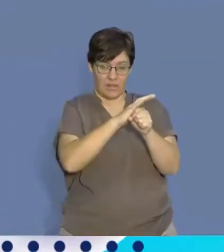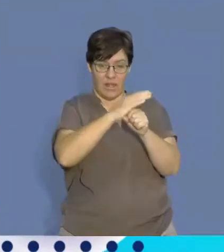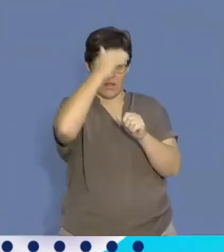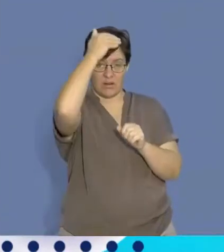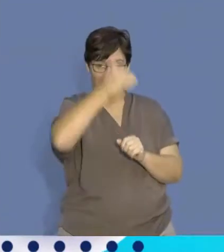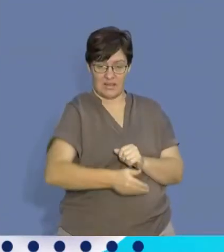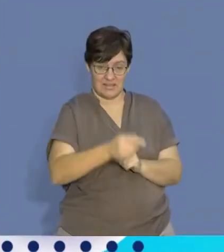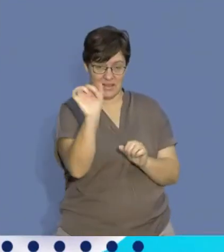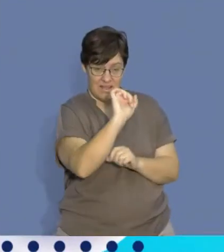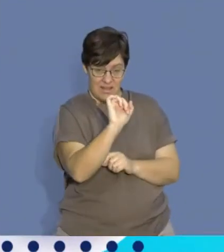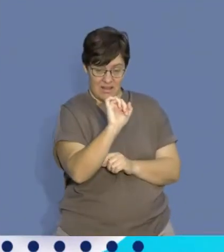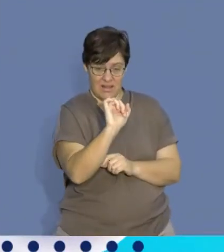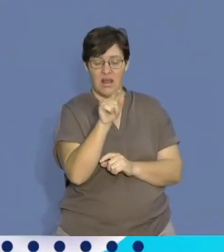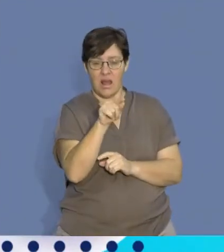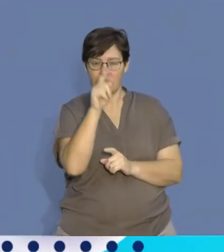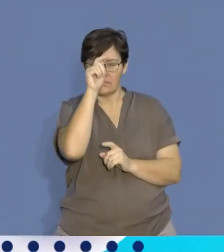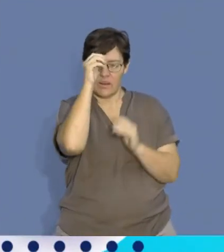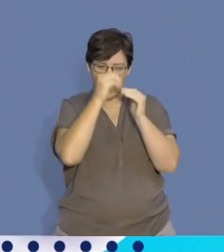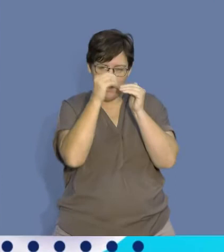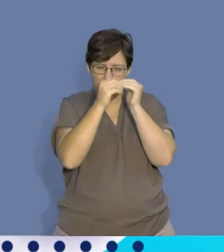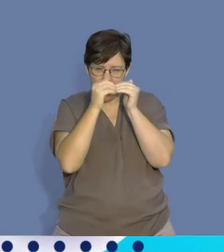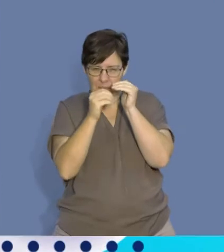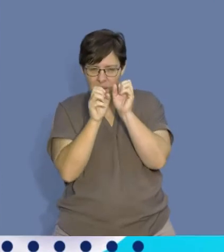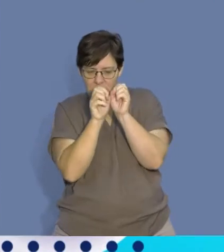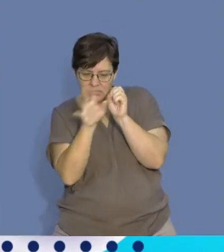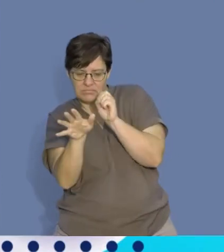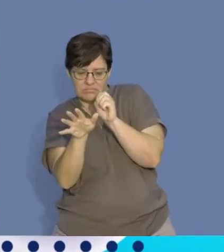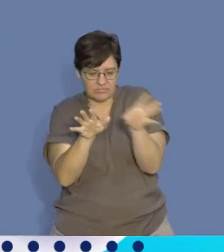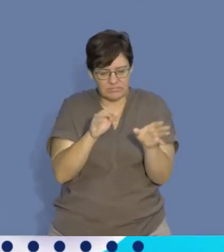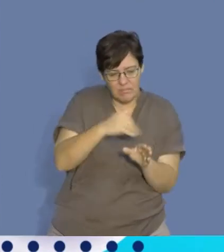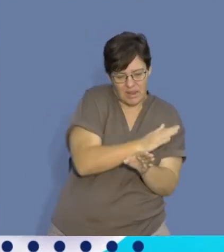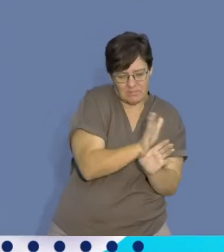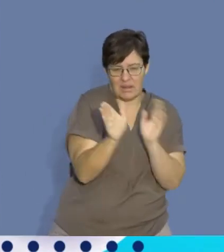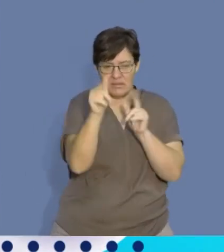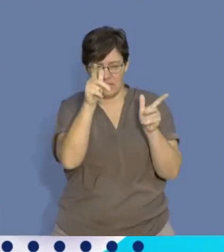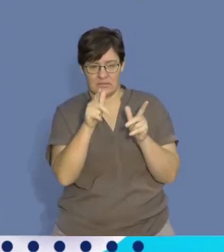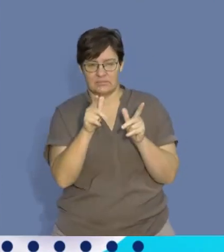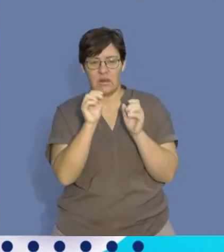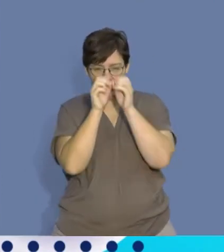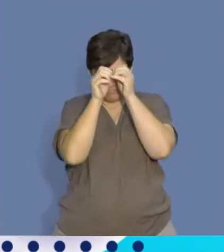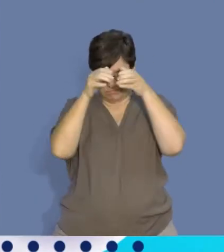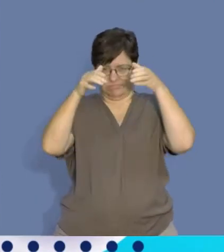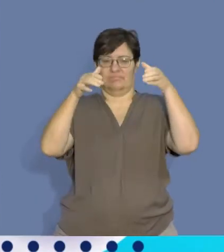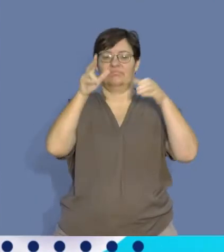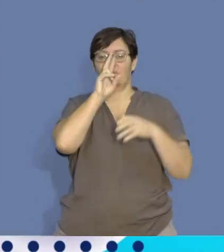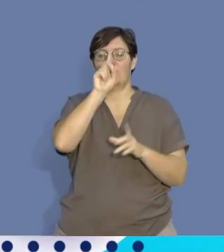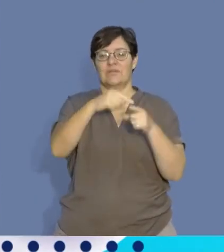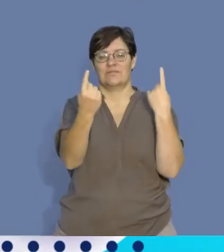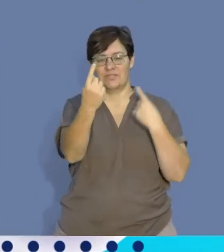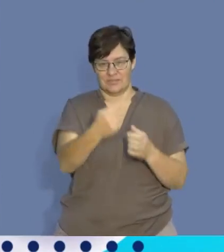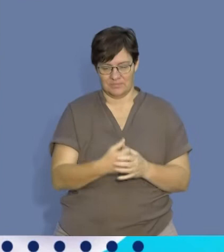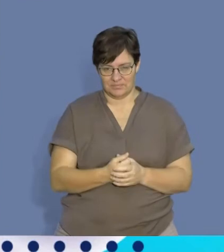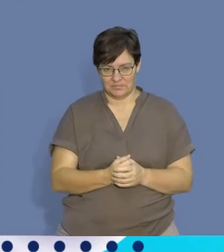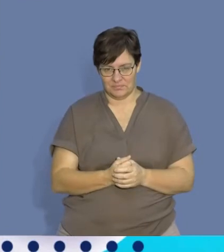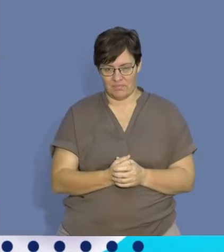glass, that light makes the wave diffract. It bends it. And that's the diffraction. So it's